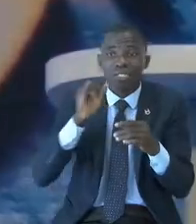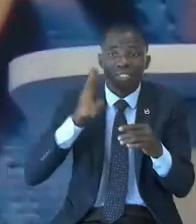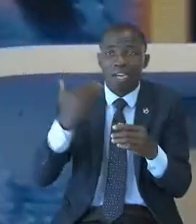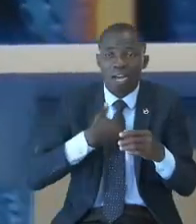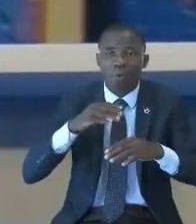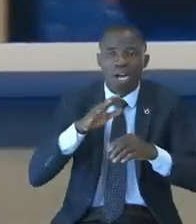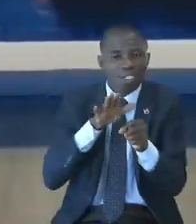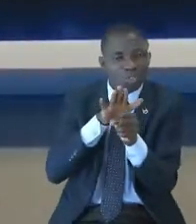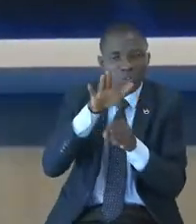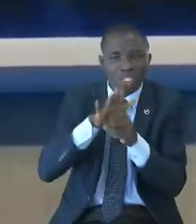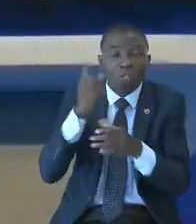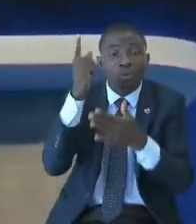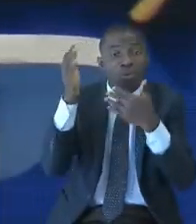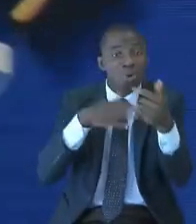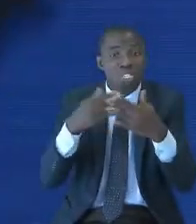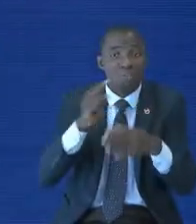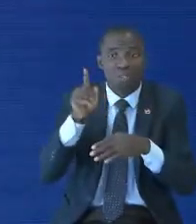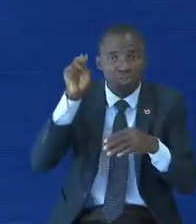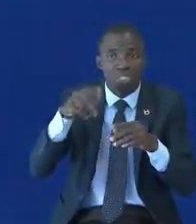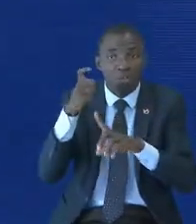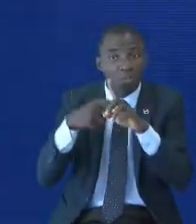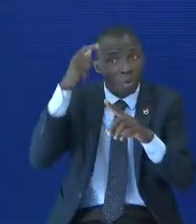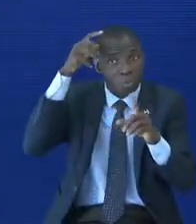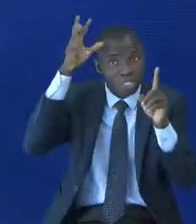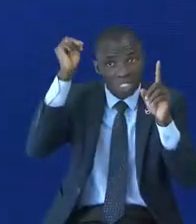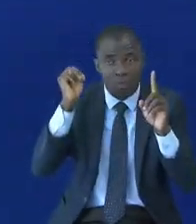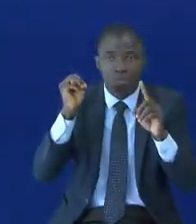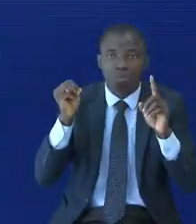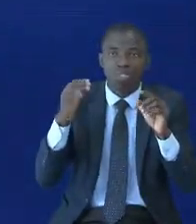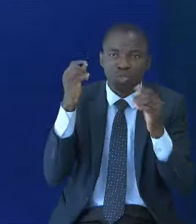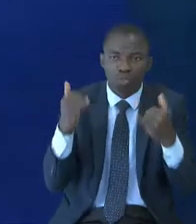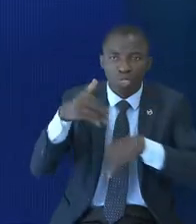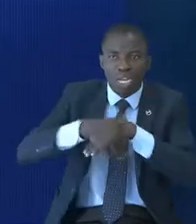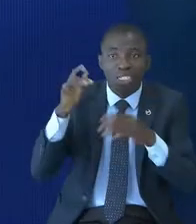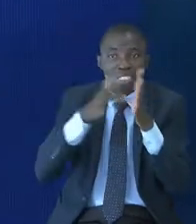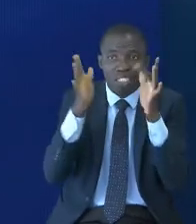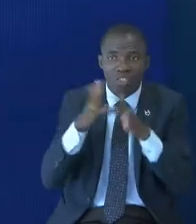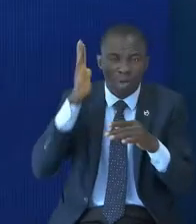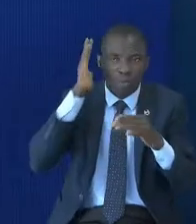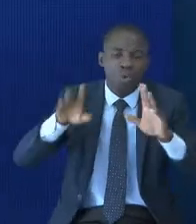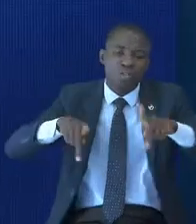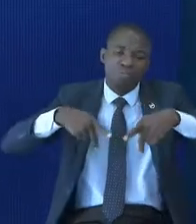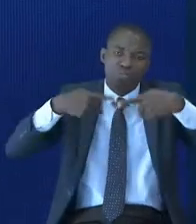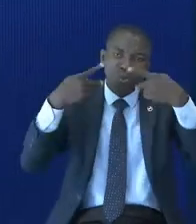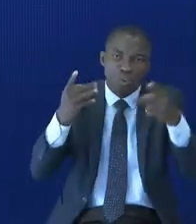sufficiency. Whatever you need from him tonight, Jesus will supply.